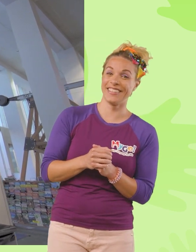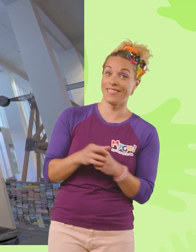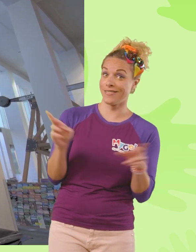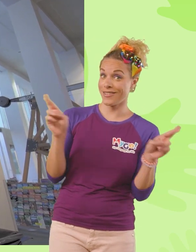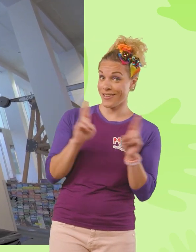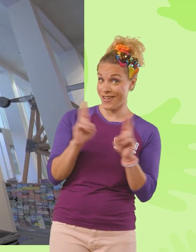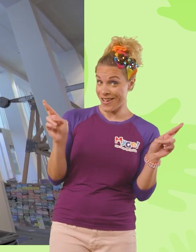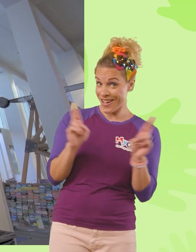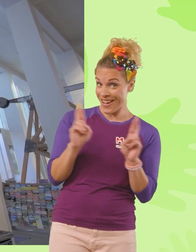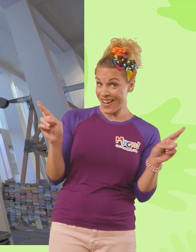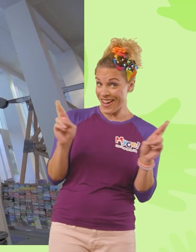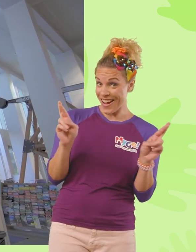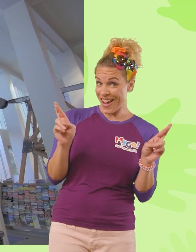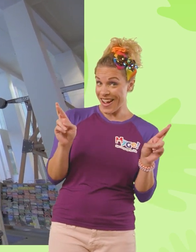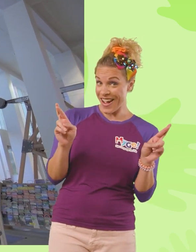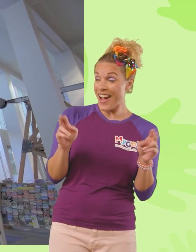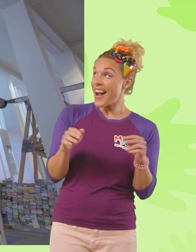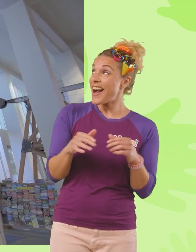Ready?